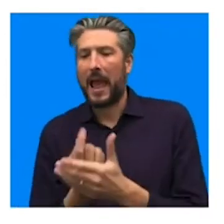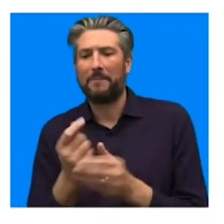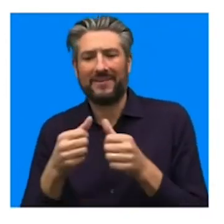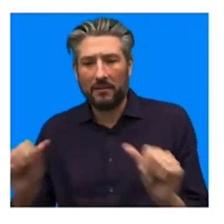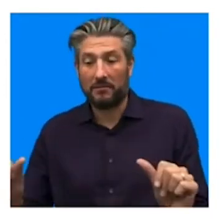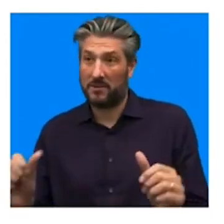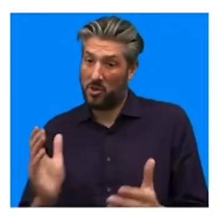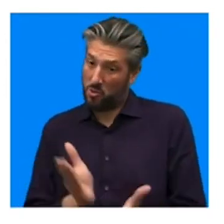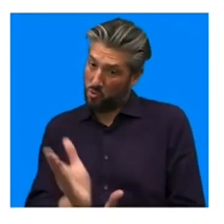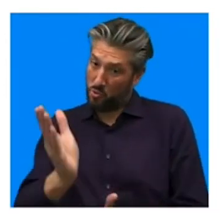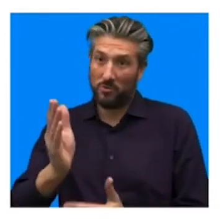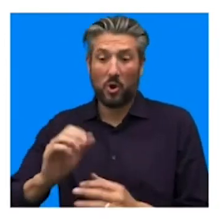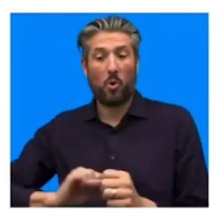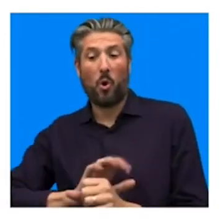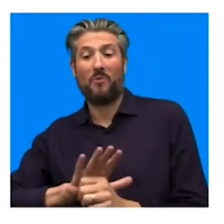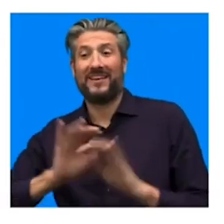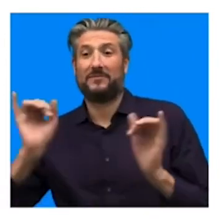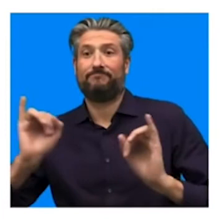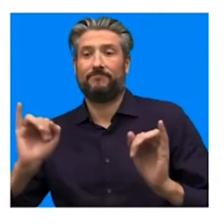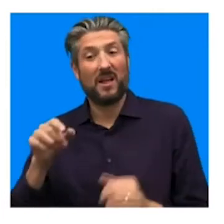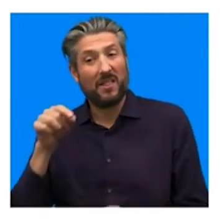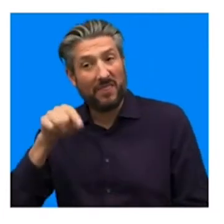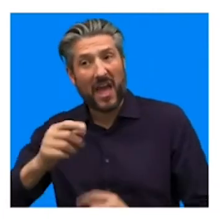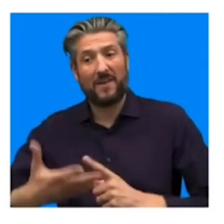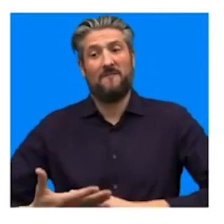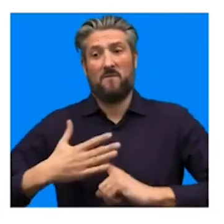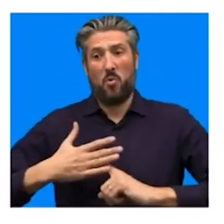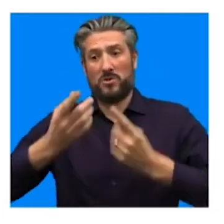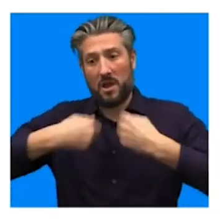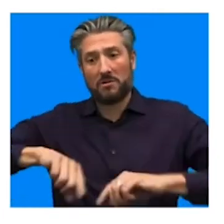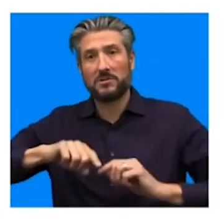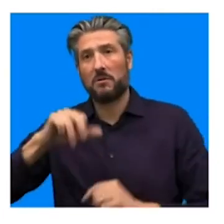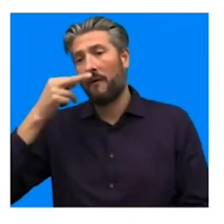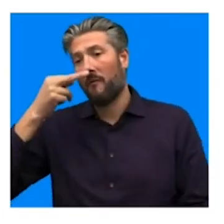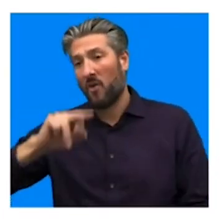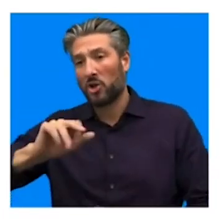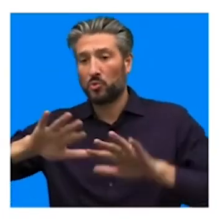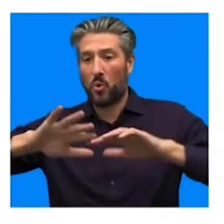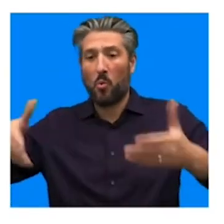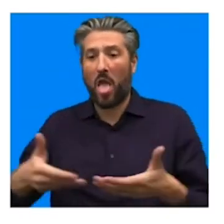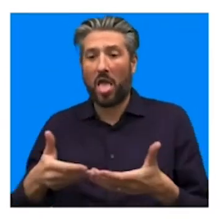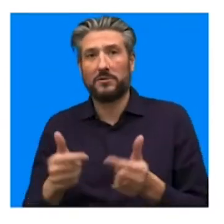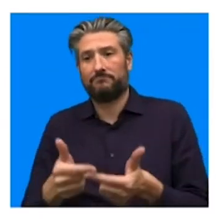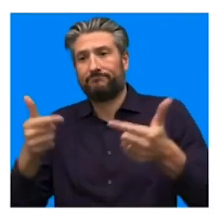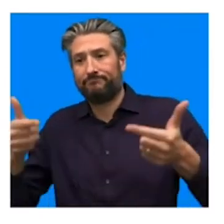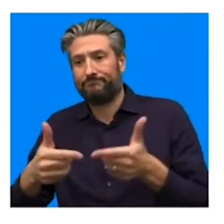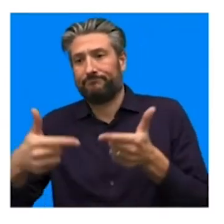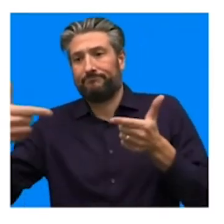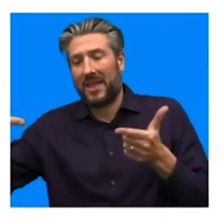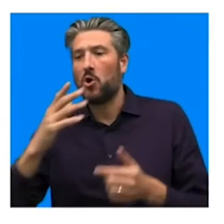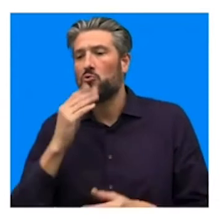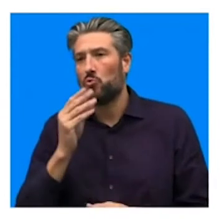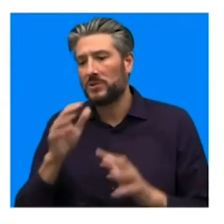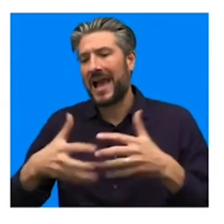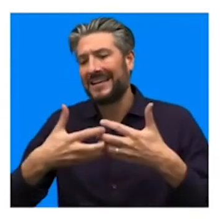pandemic that forces us to be in the virtual world, that forces us to be leaning on technology in a way never